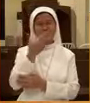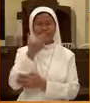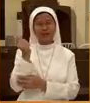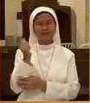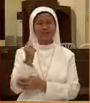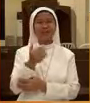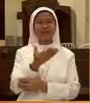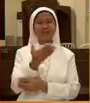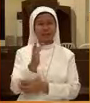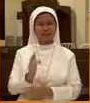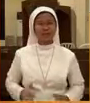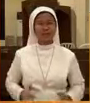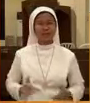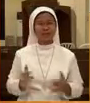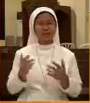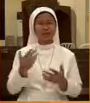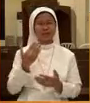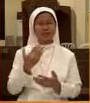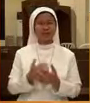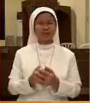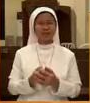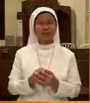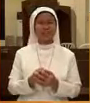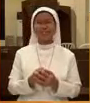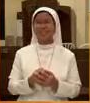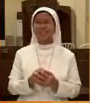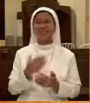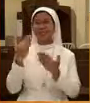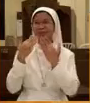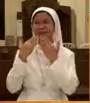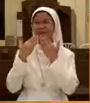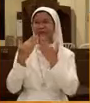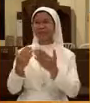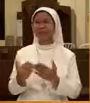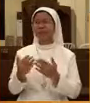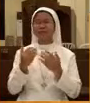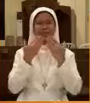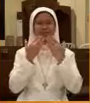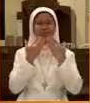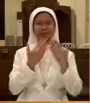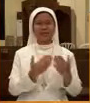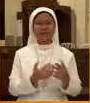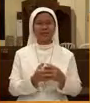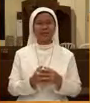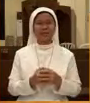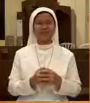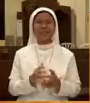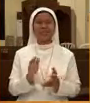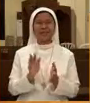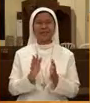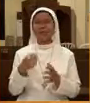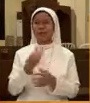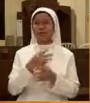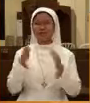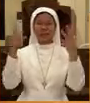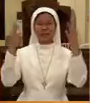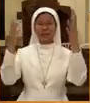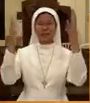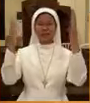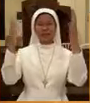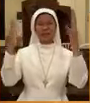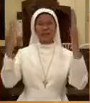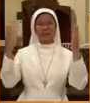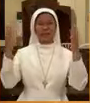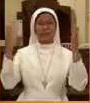po kayo. Bon pomeriggio. Salamat po. God bless you. Salamat po. Palakpakan naman natin ang ating Eminenza.